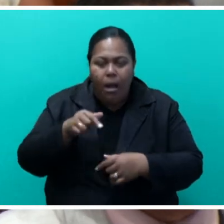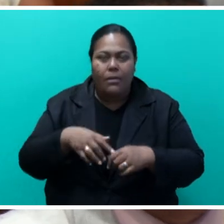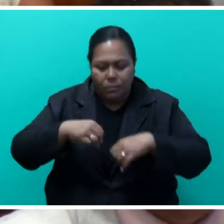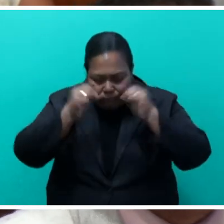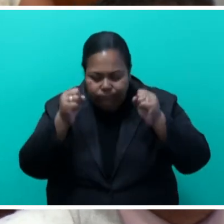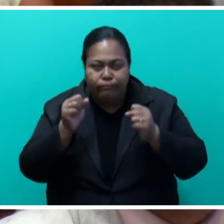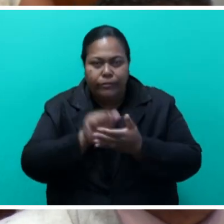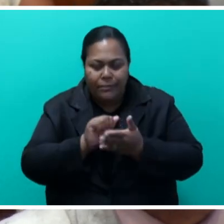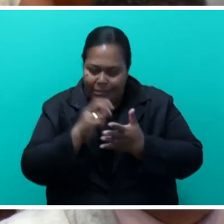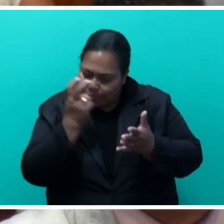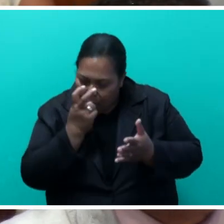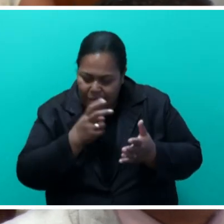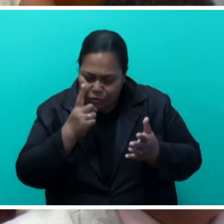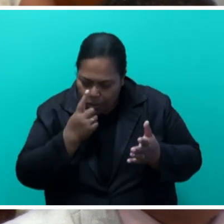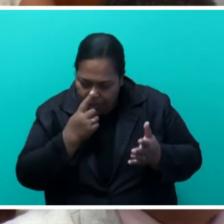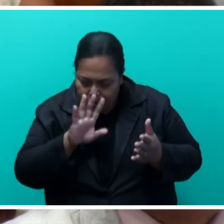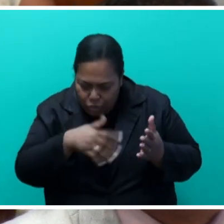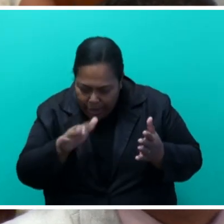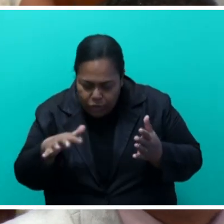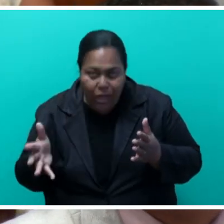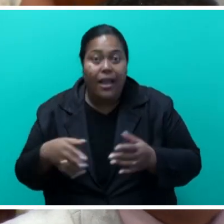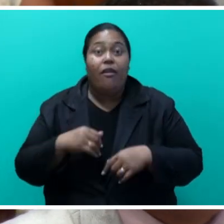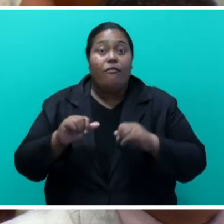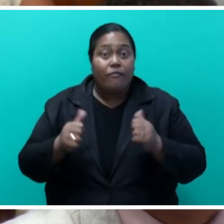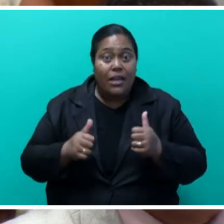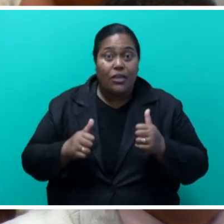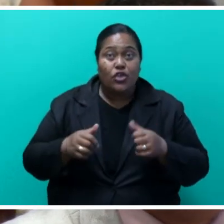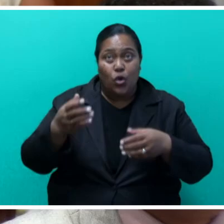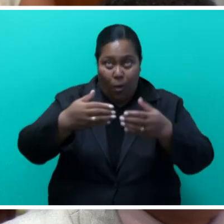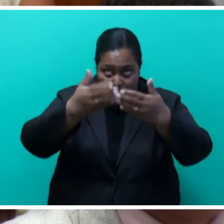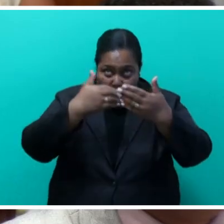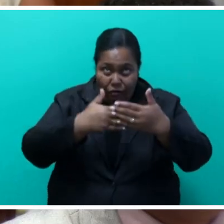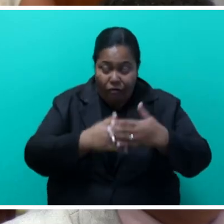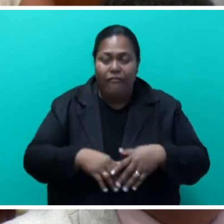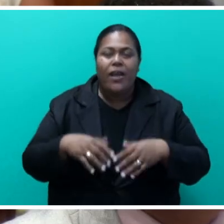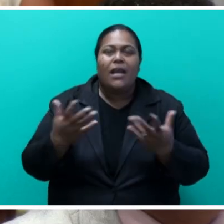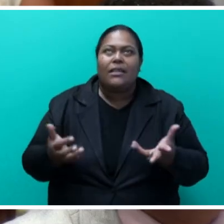The rides, after its assembly, are then inspected again to confirm the